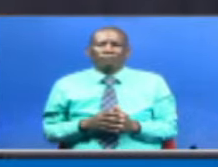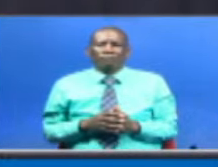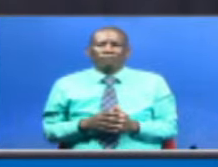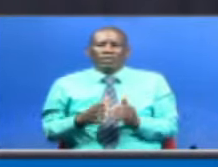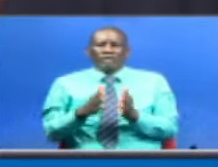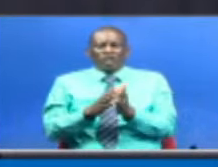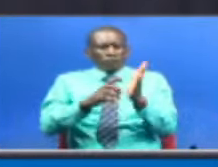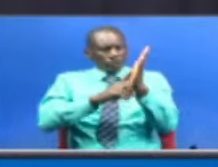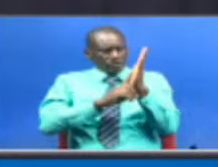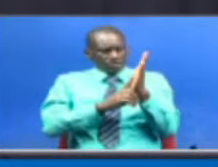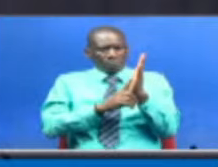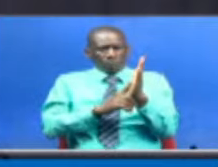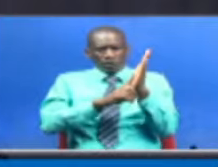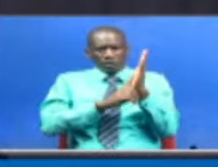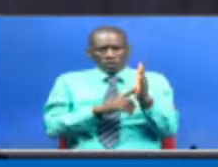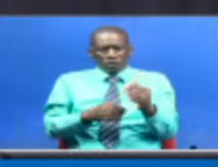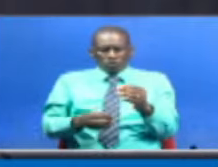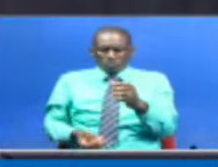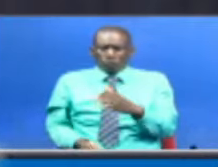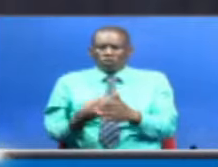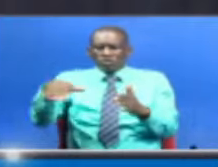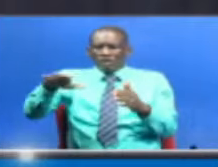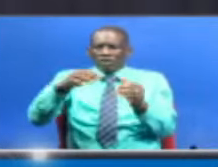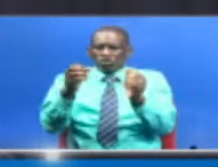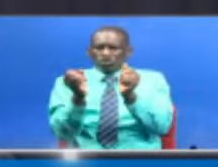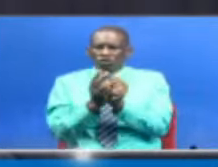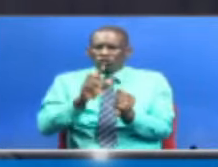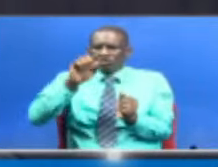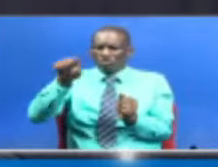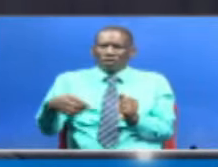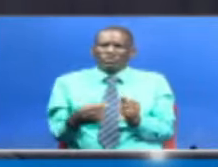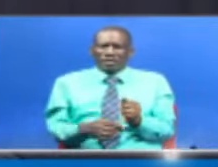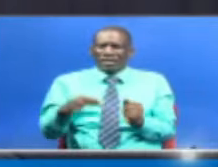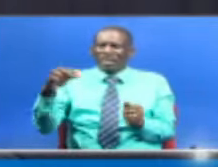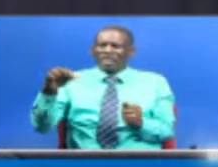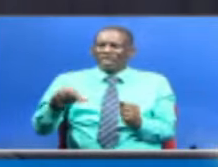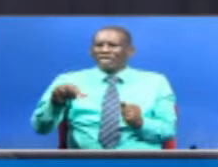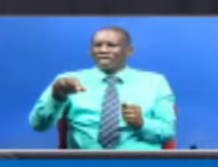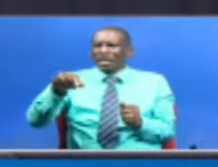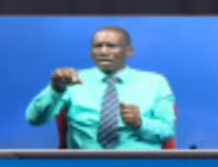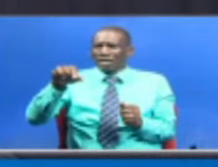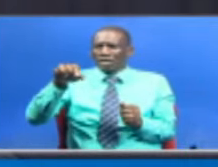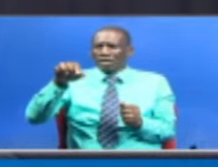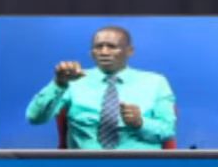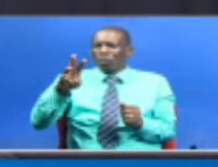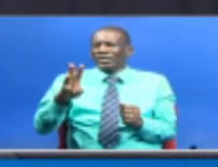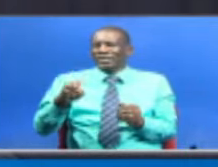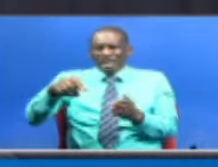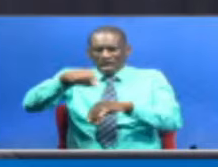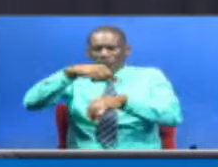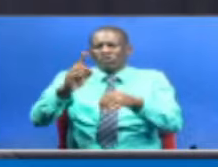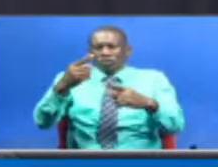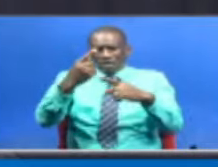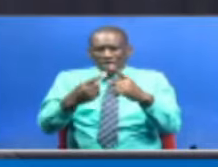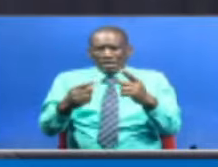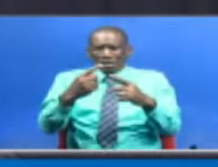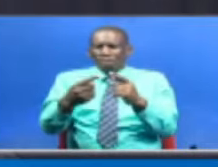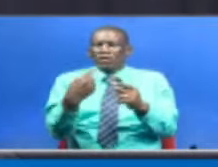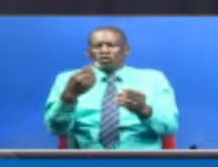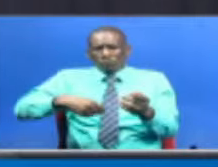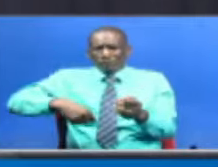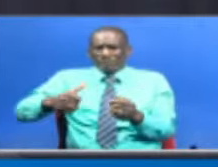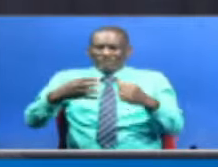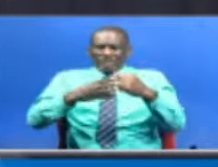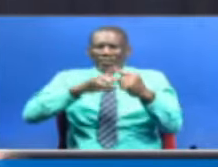for example, we generate about 12,000 gigawatt hours in a year, but we only sell